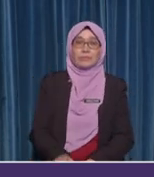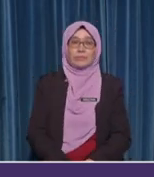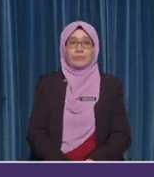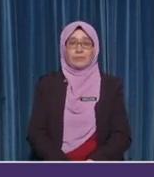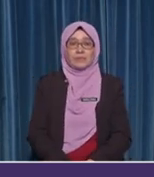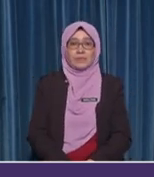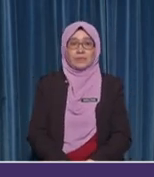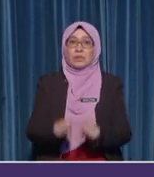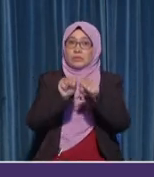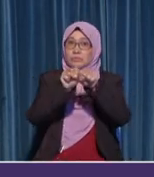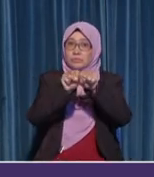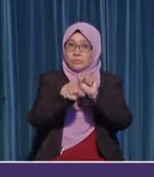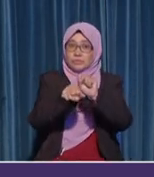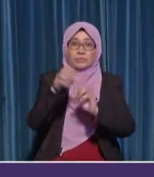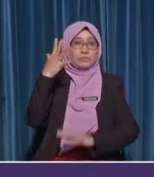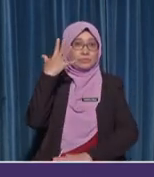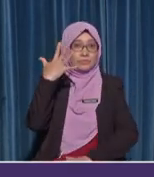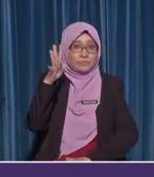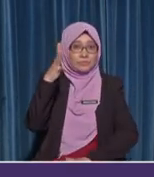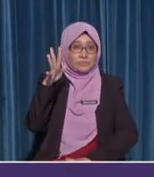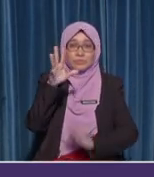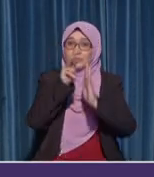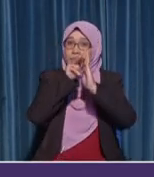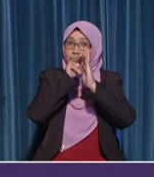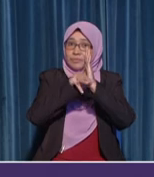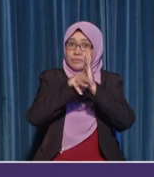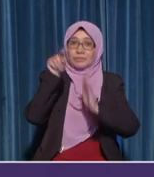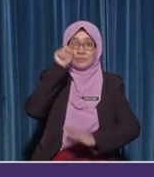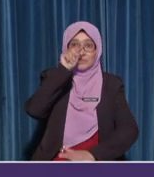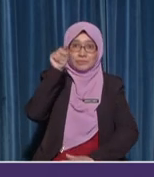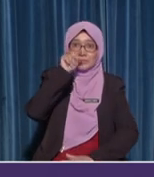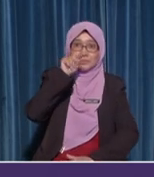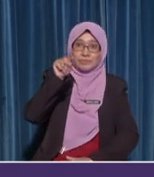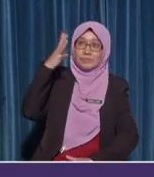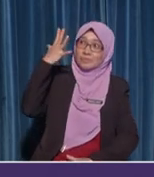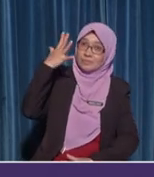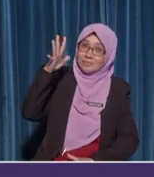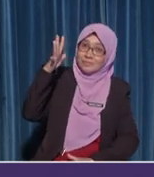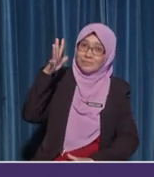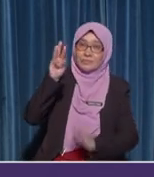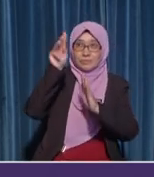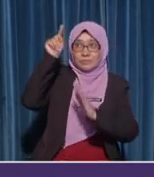15 minutes is equal to 15 graduations.